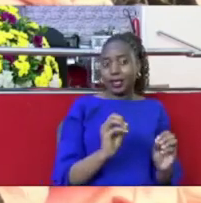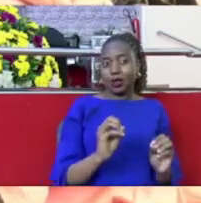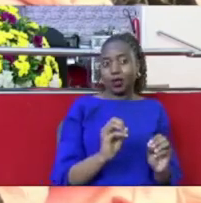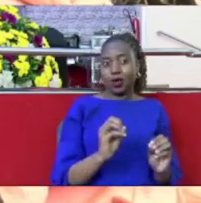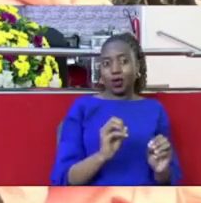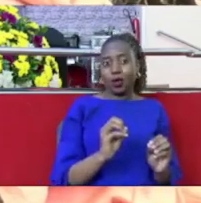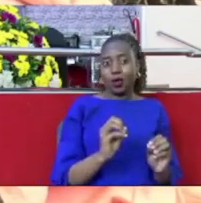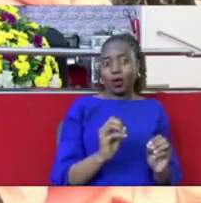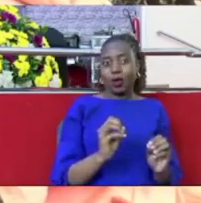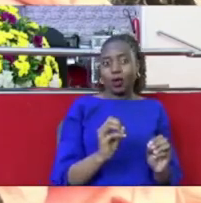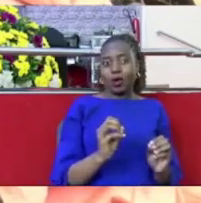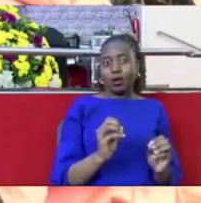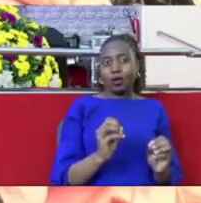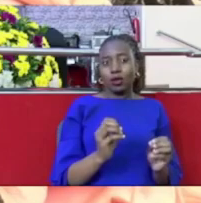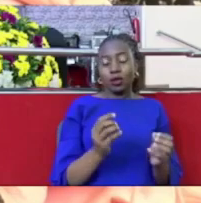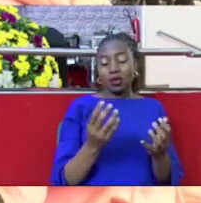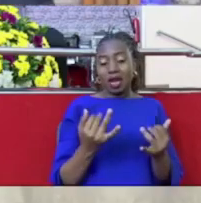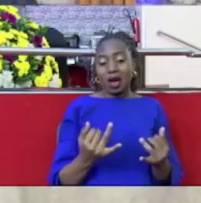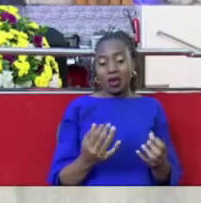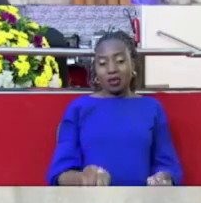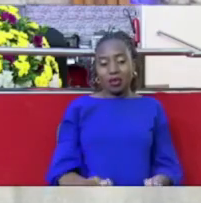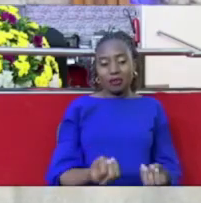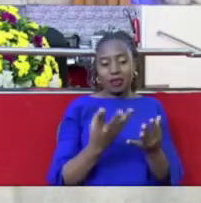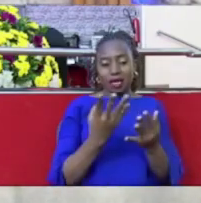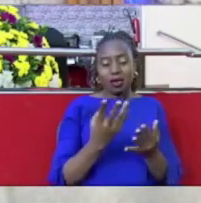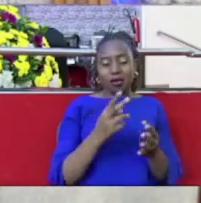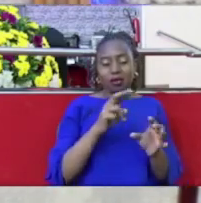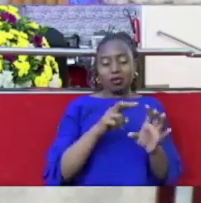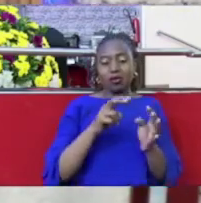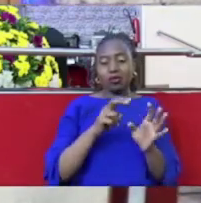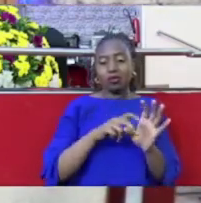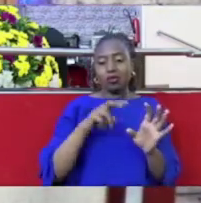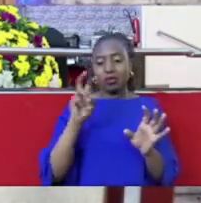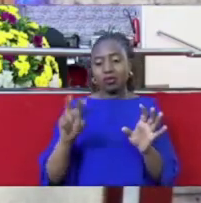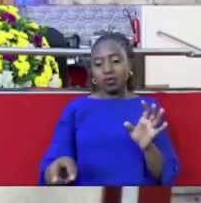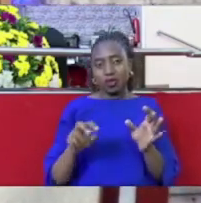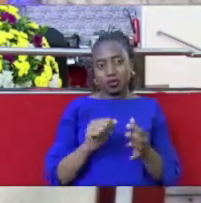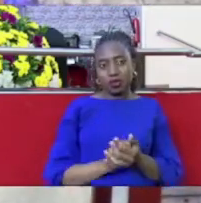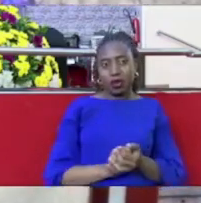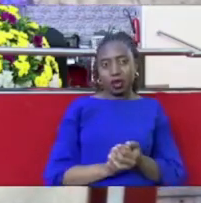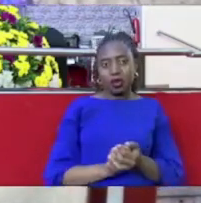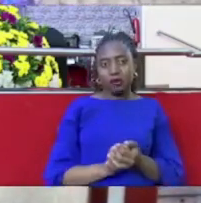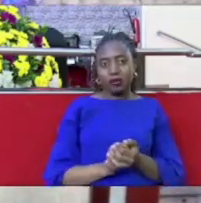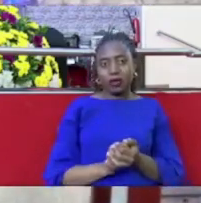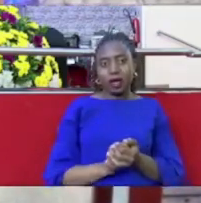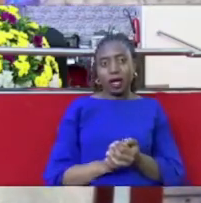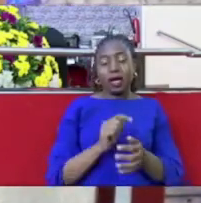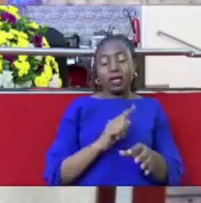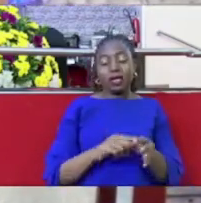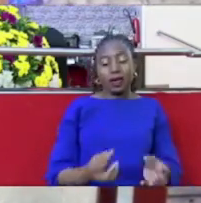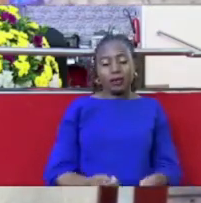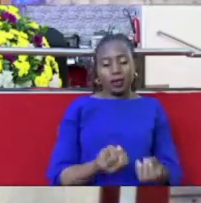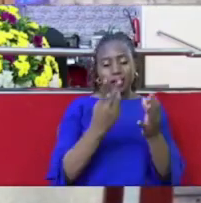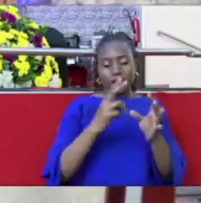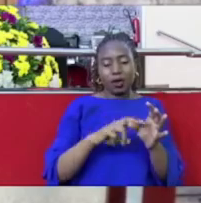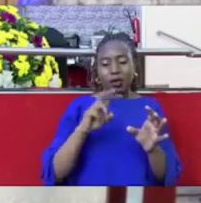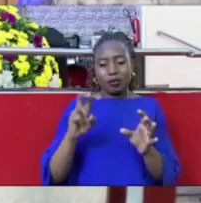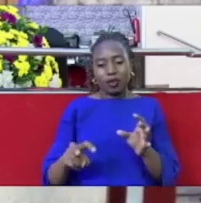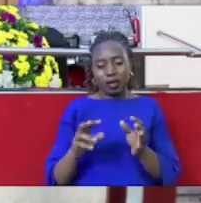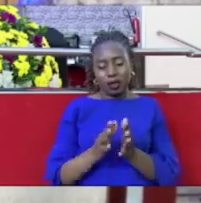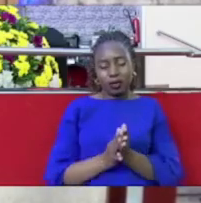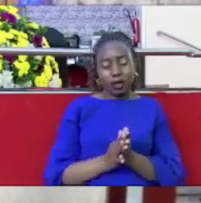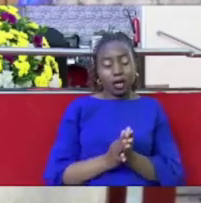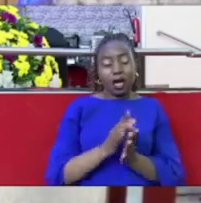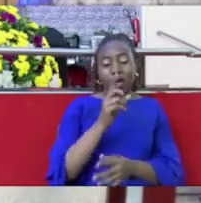was withdrawn. Paka ule muujiza ukaondolewa. By the time the miracle is withdrawn, wakati muujiza uliondolewa. You've been praying and you've been asking.